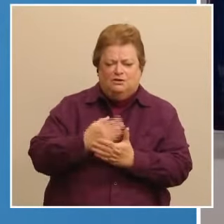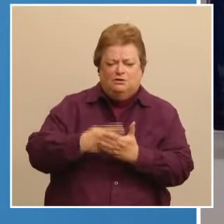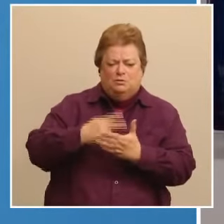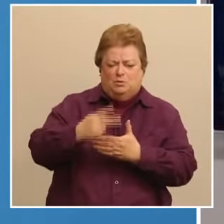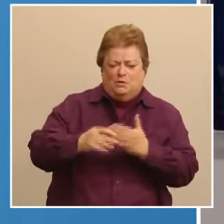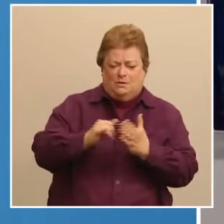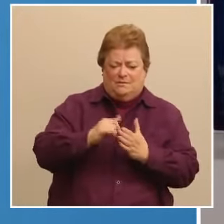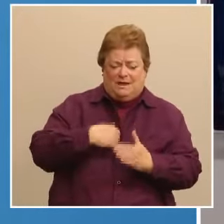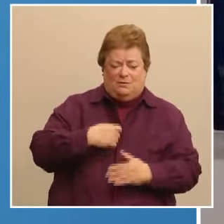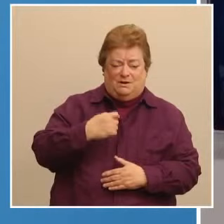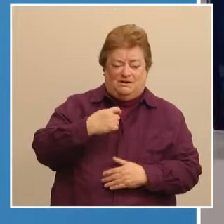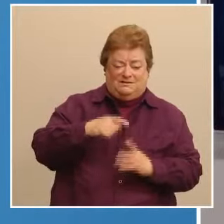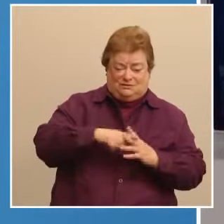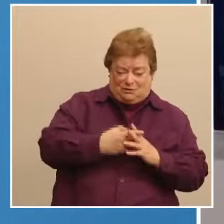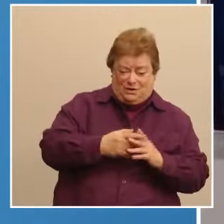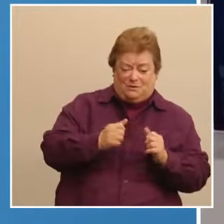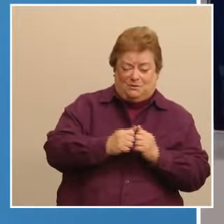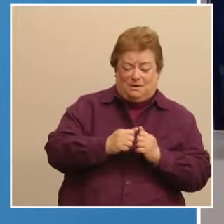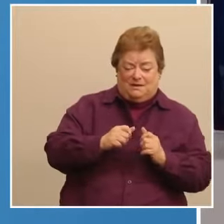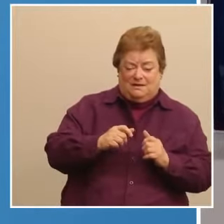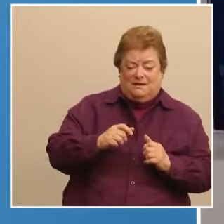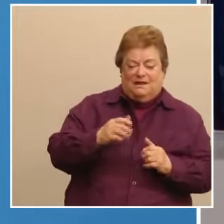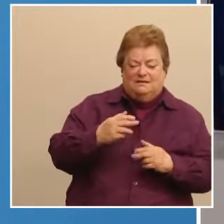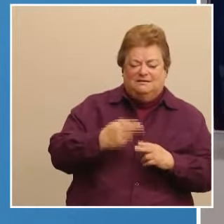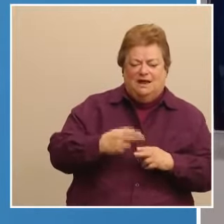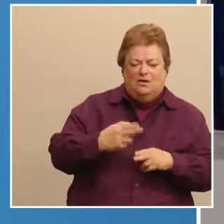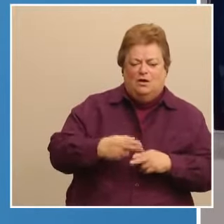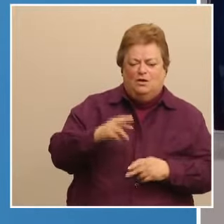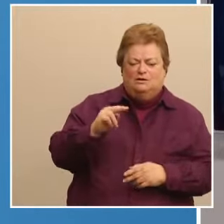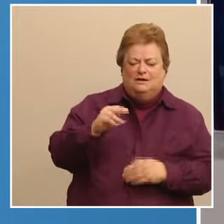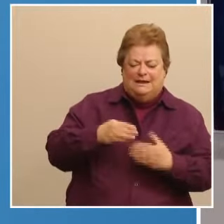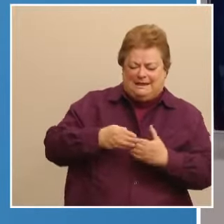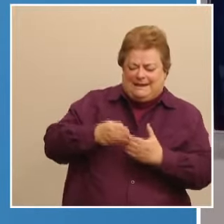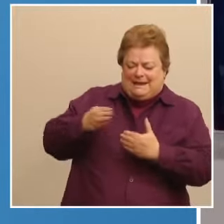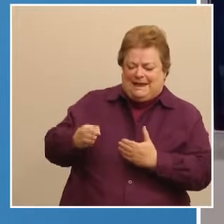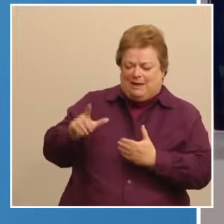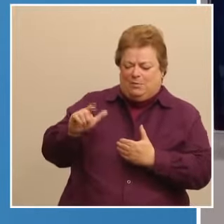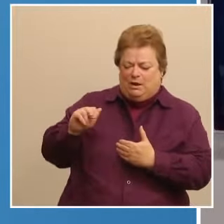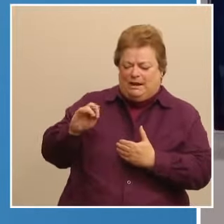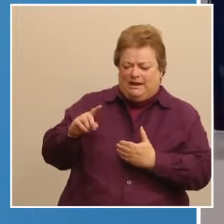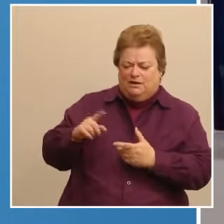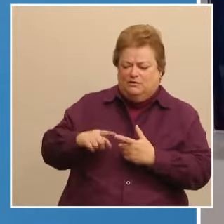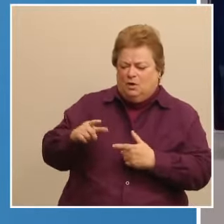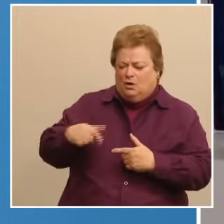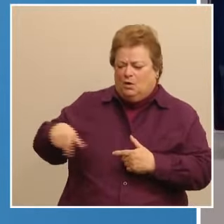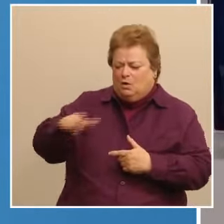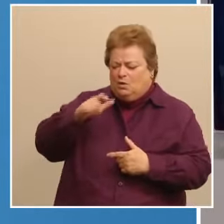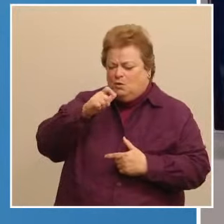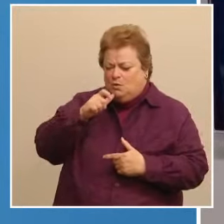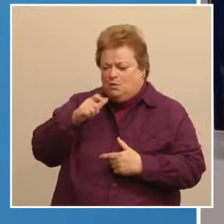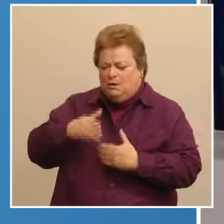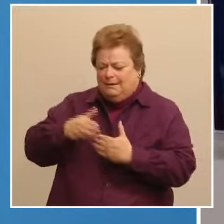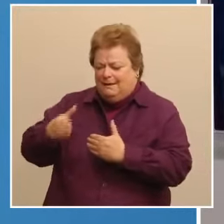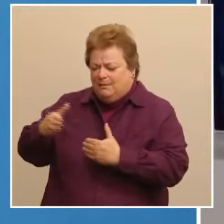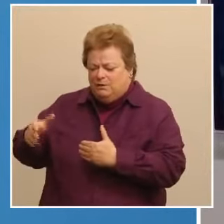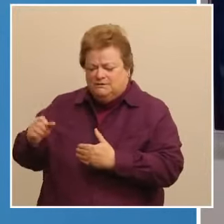we started at the beginning of the COVID event, NeighborLink, has been linking volunteers with seniors who need their help.